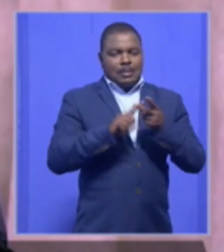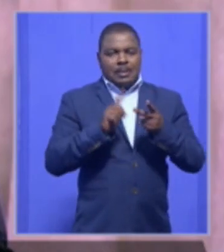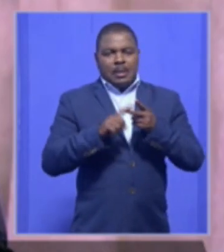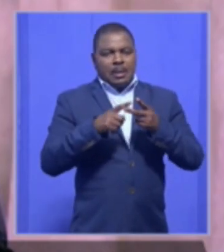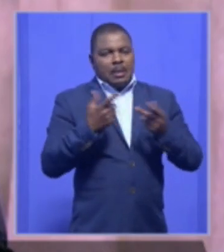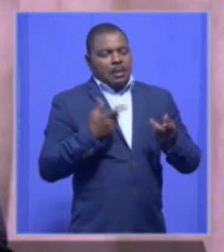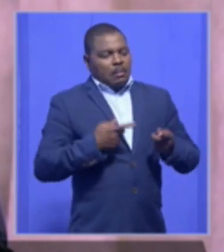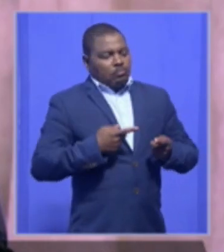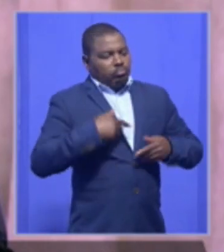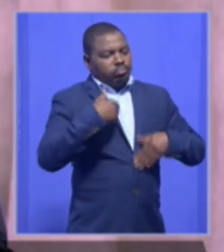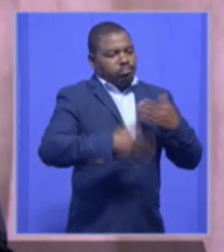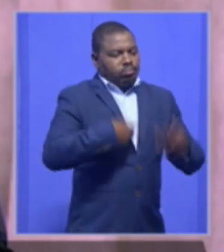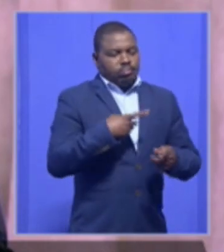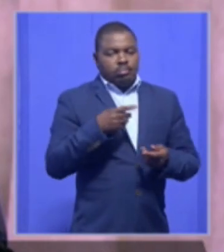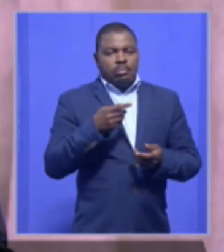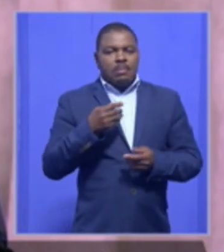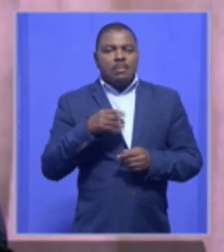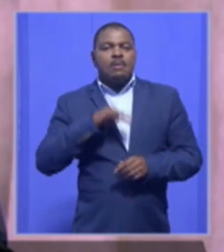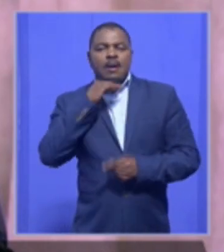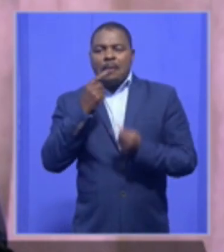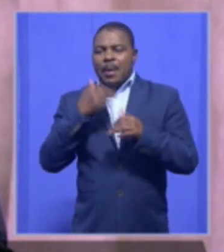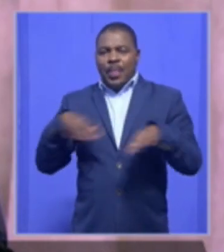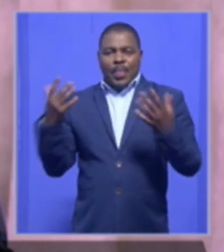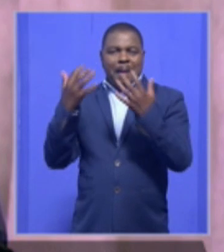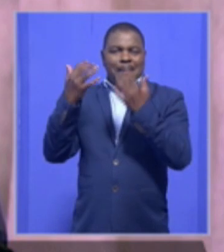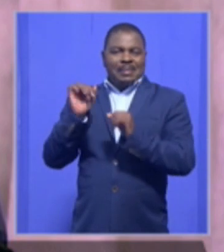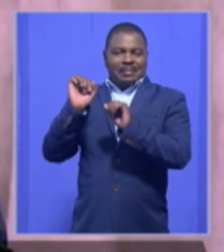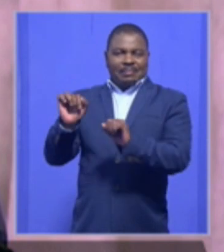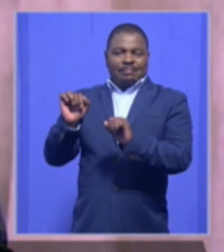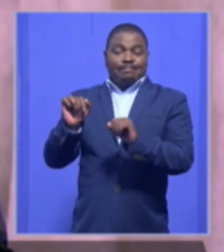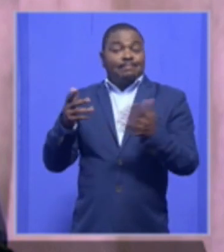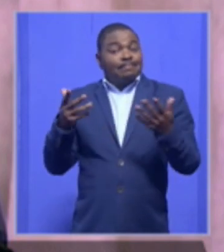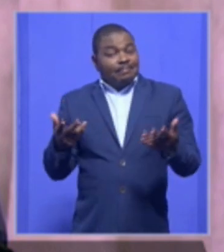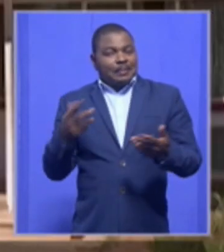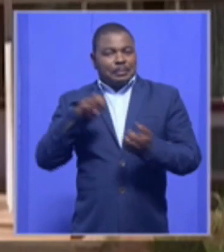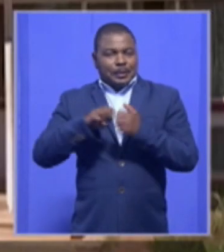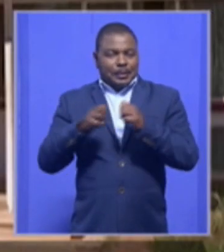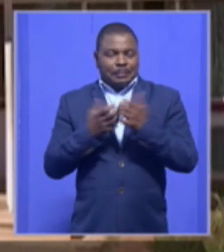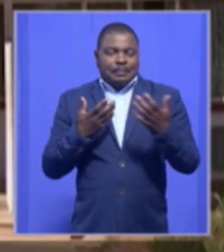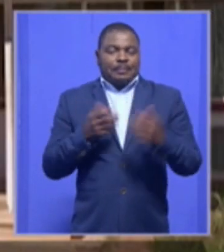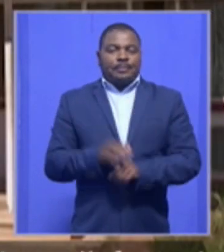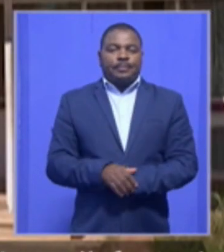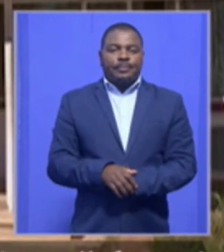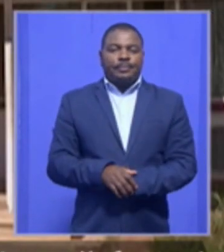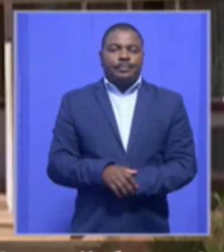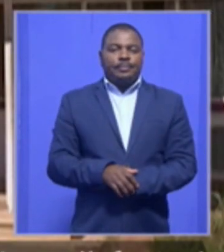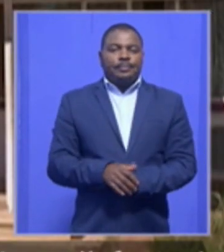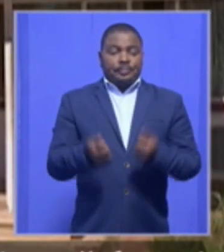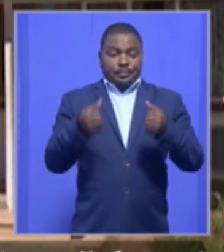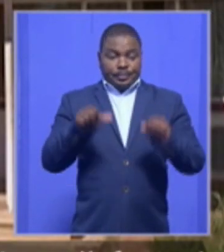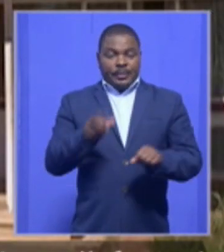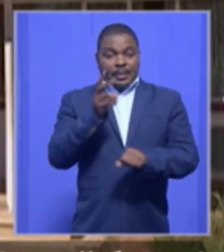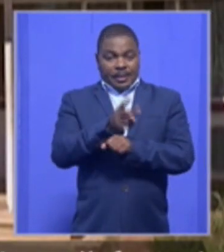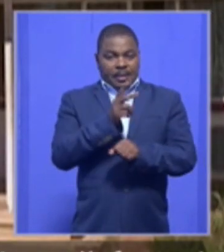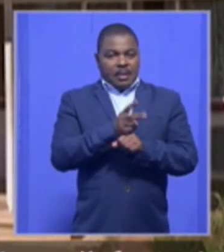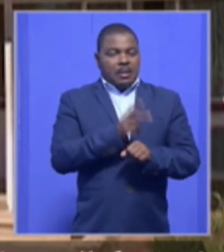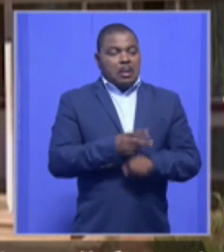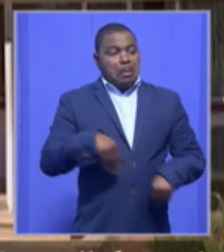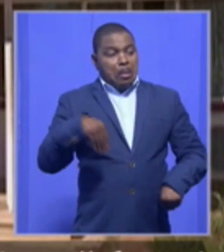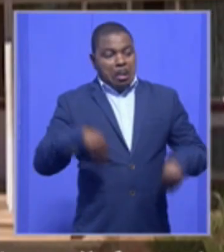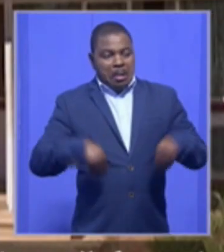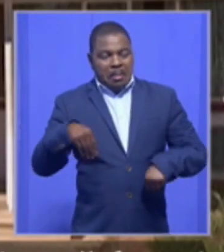or running budgets, and therefore have problems. Gape go na le ditiragalo tša bomenetša